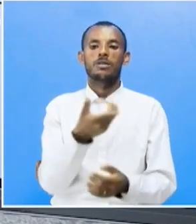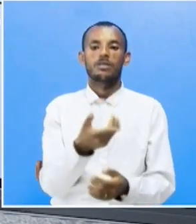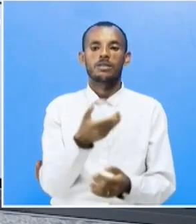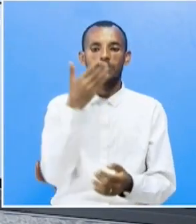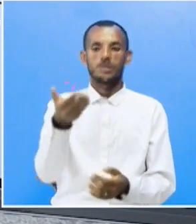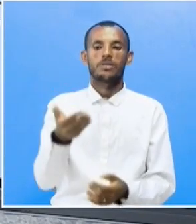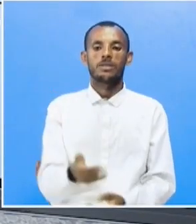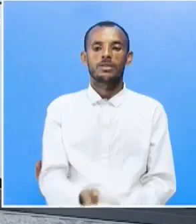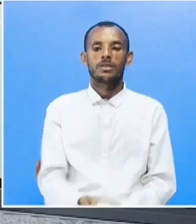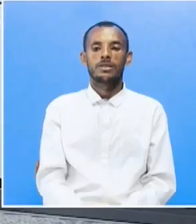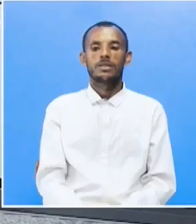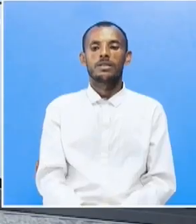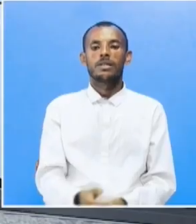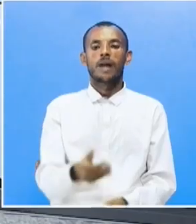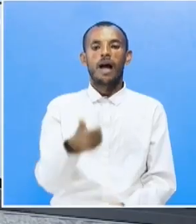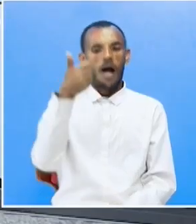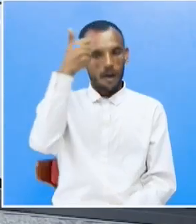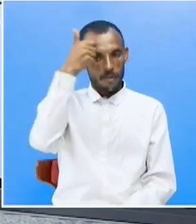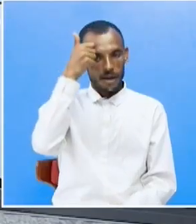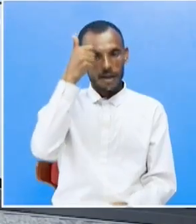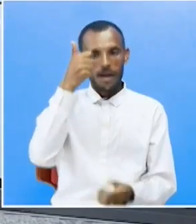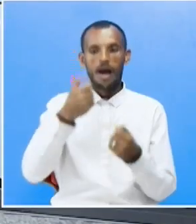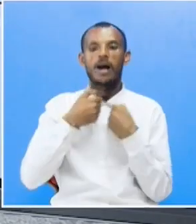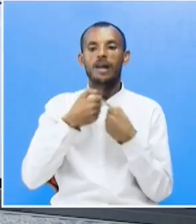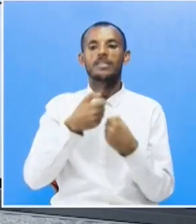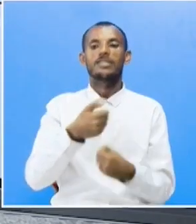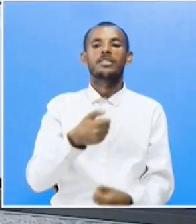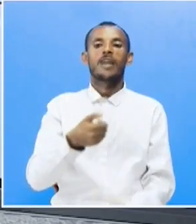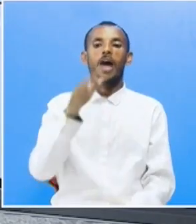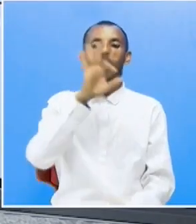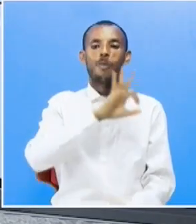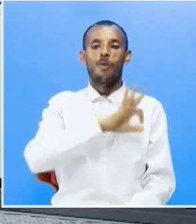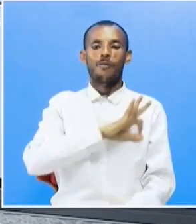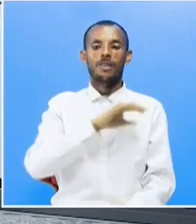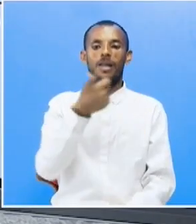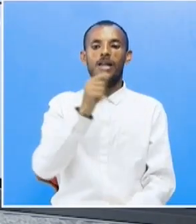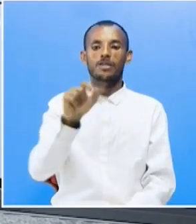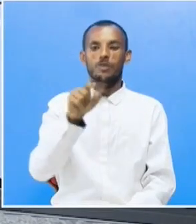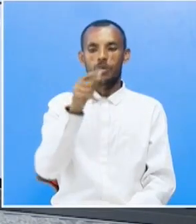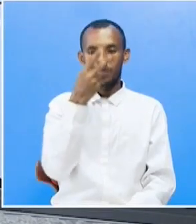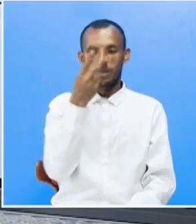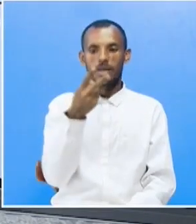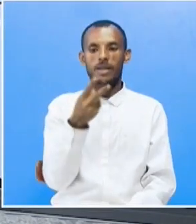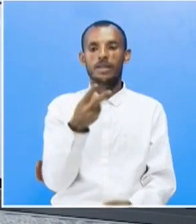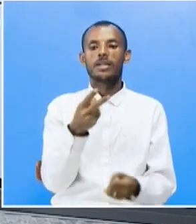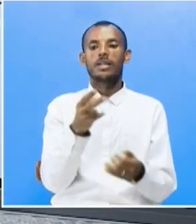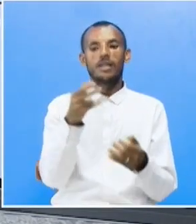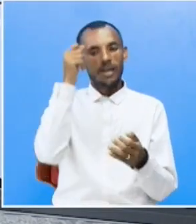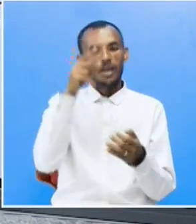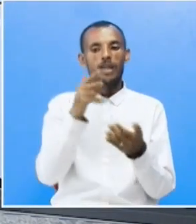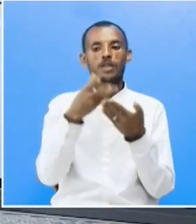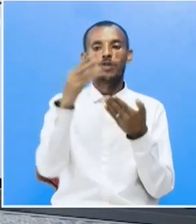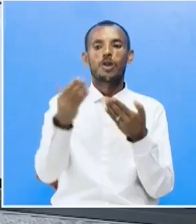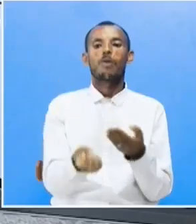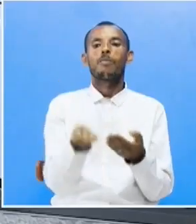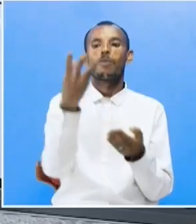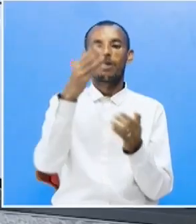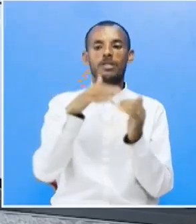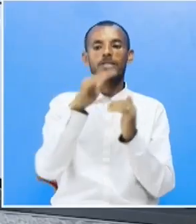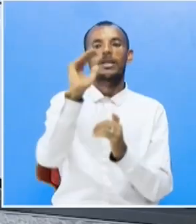Good. Abel has a profit, as you can see here. He sold more than the cost. Therefore, he has a